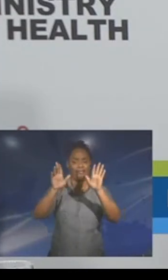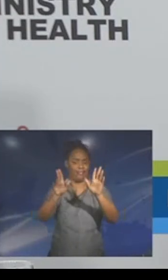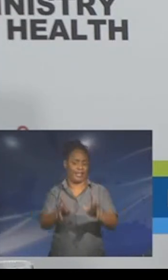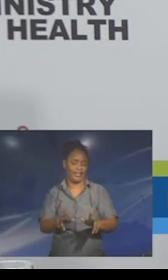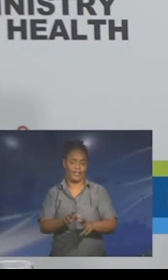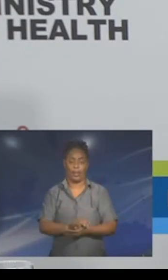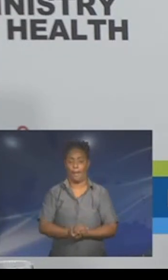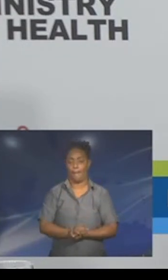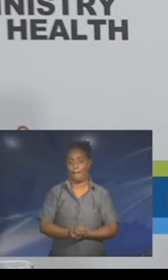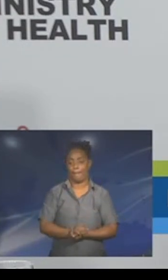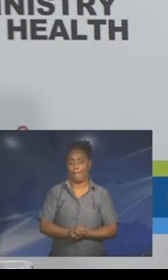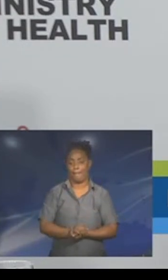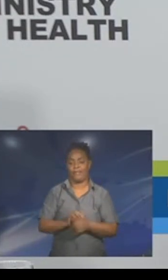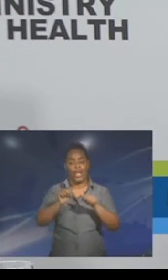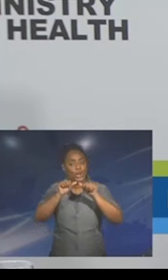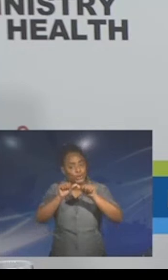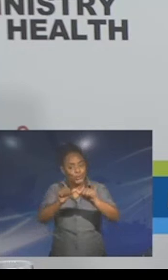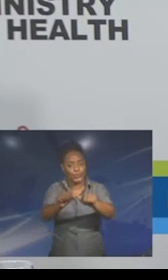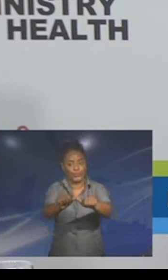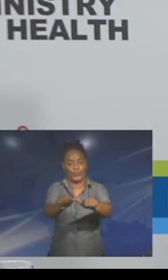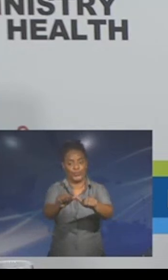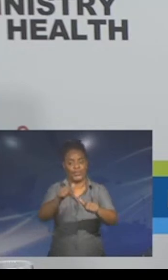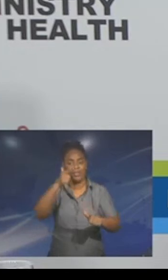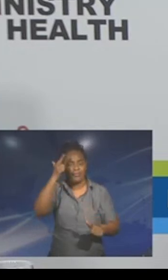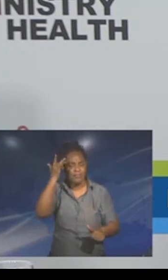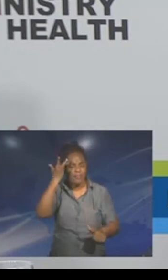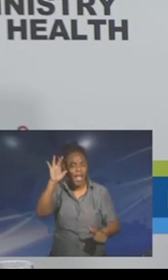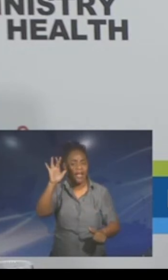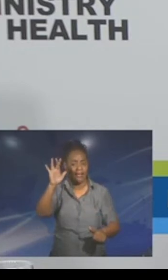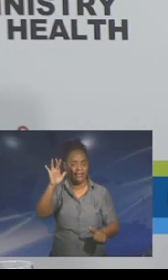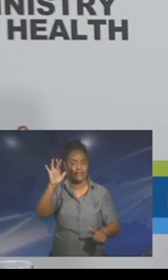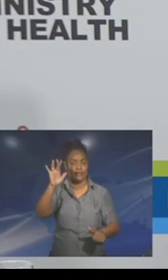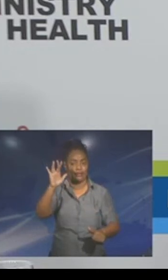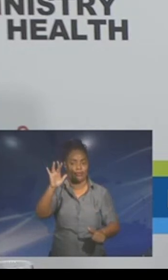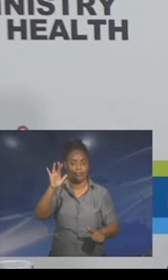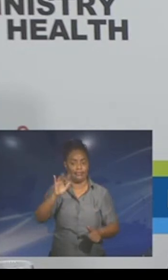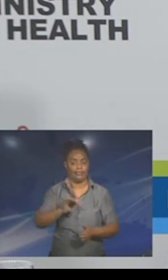for being so wise and so